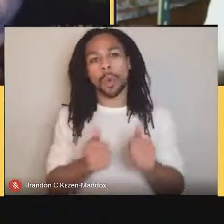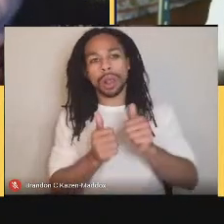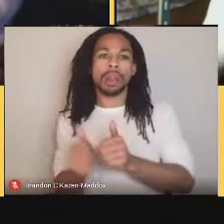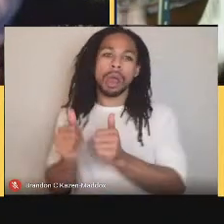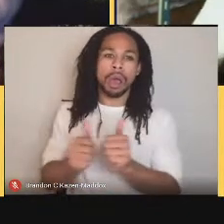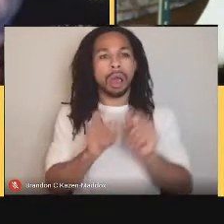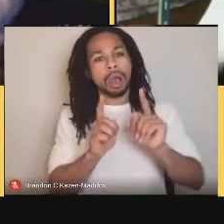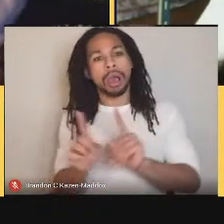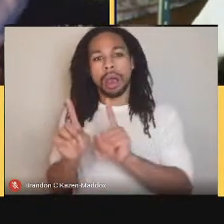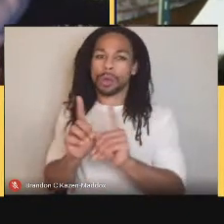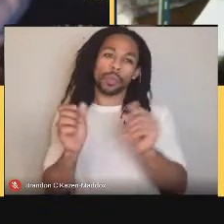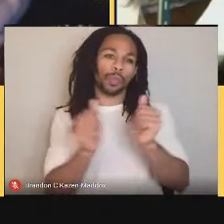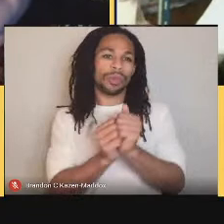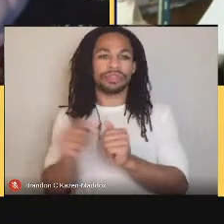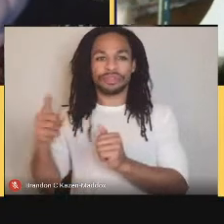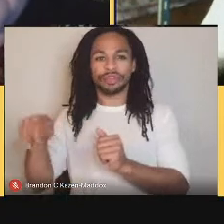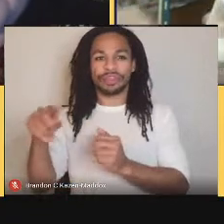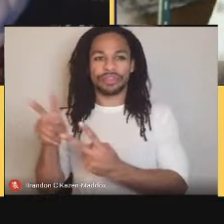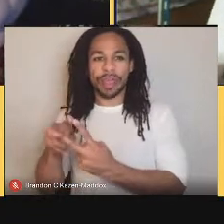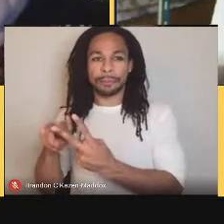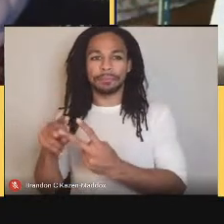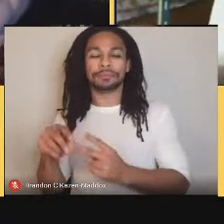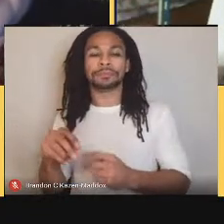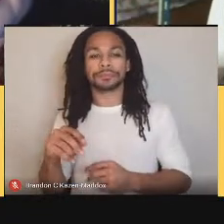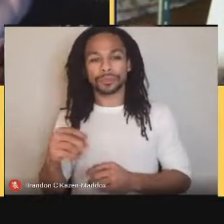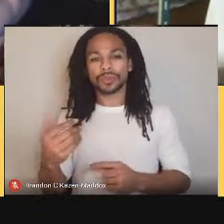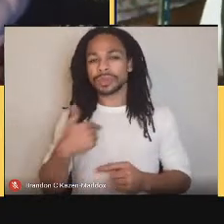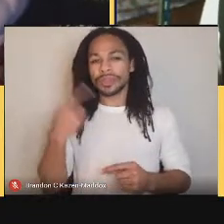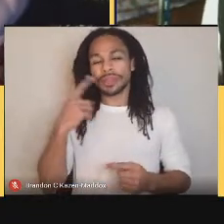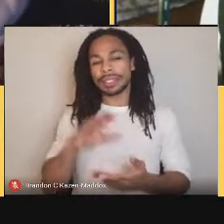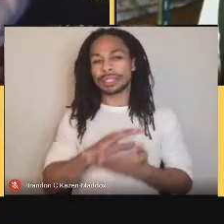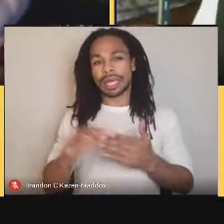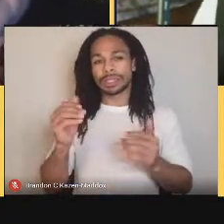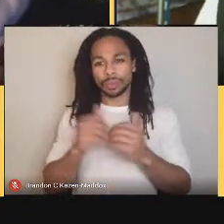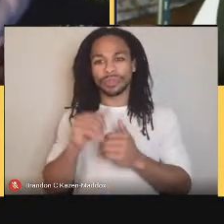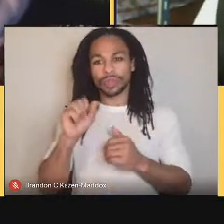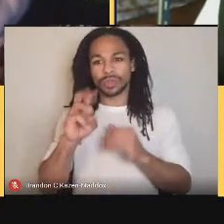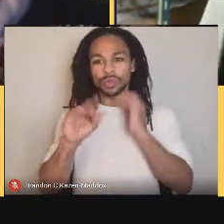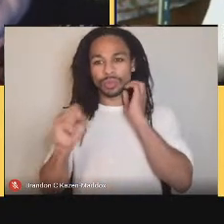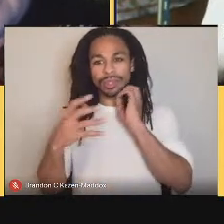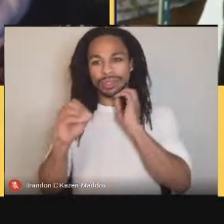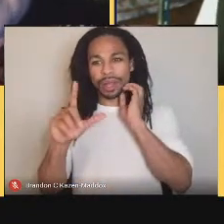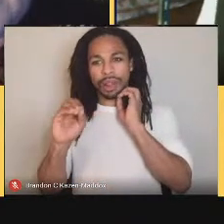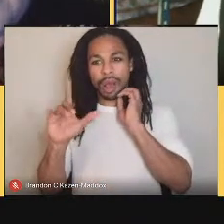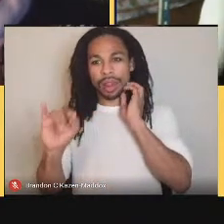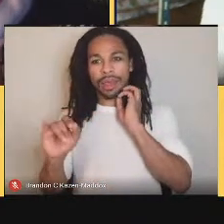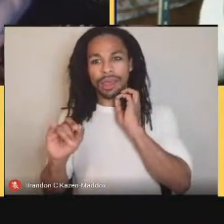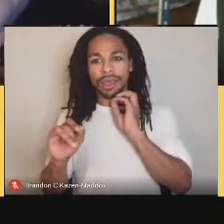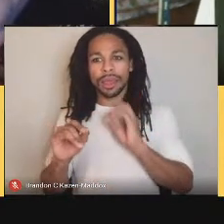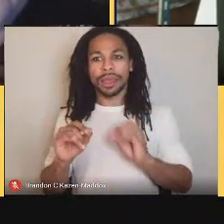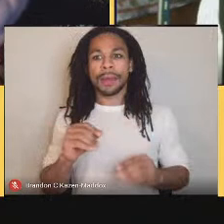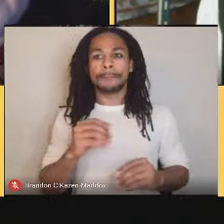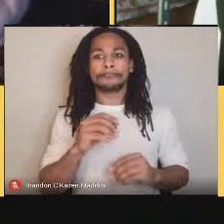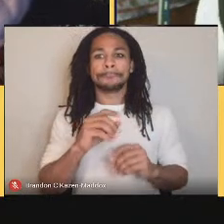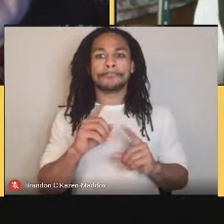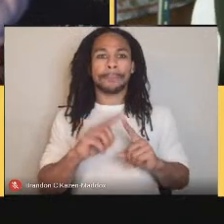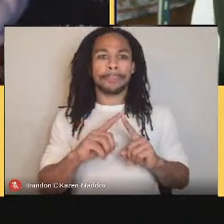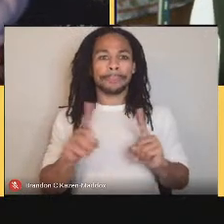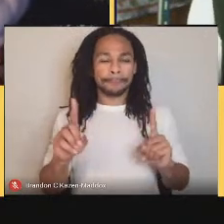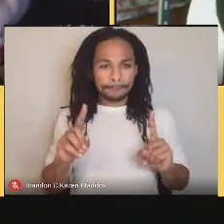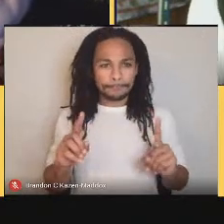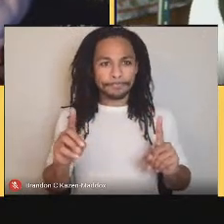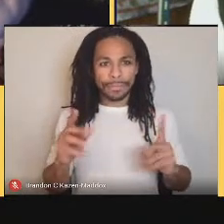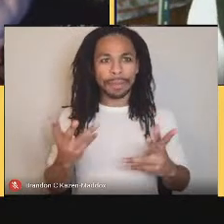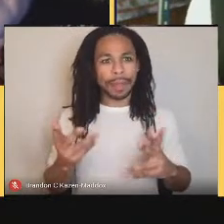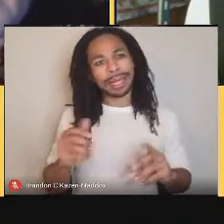so I think for Swiss and Lali, it functions well that way because it supports just the dialogue and it's not so invasive. The music